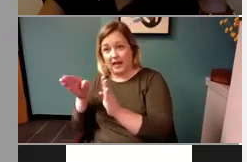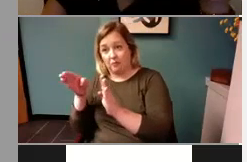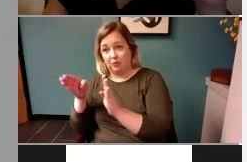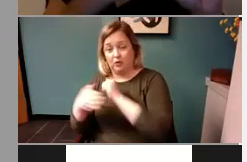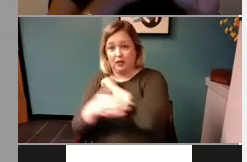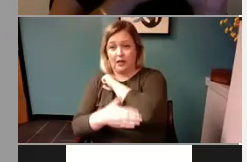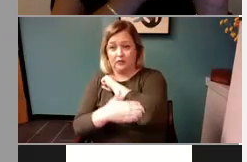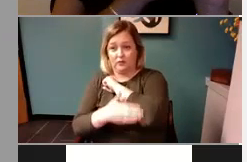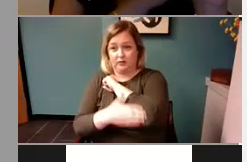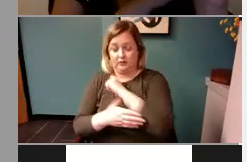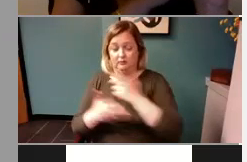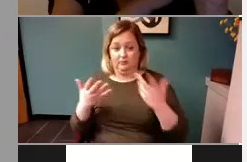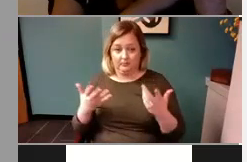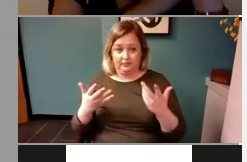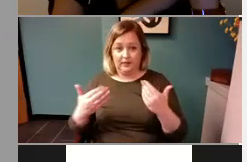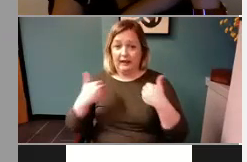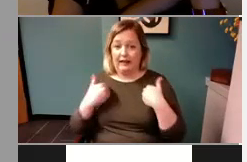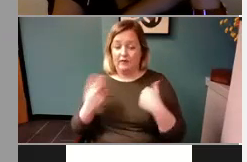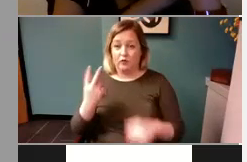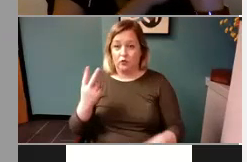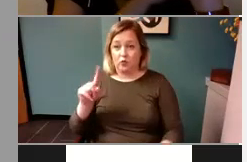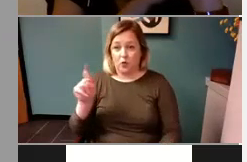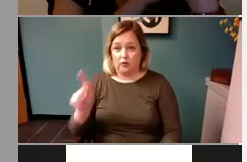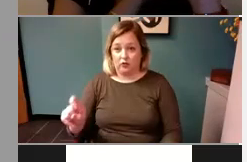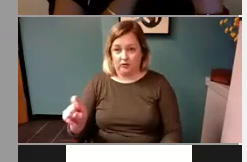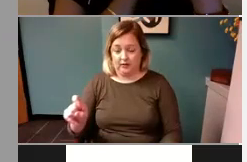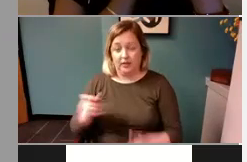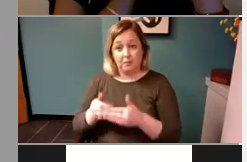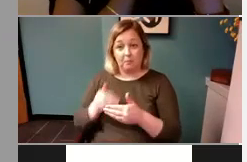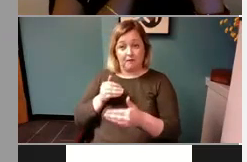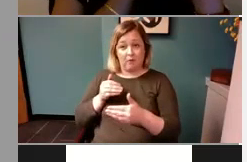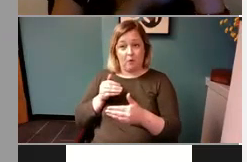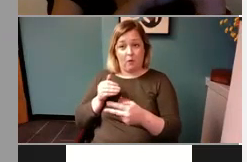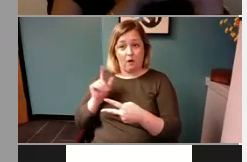No, I have two questions, but before I ask the first question,